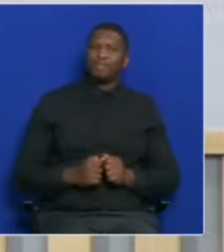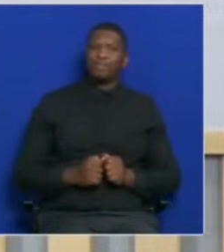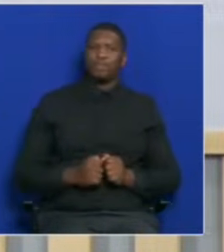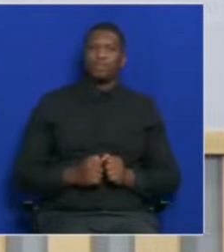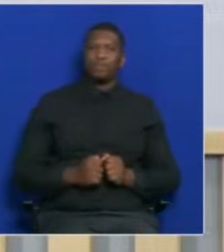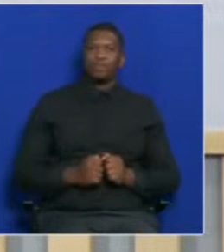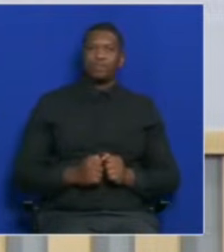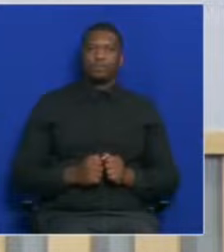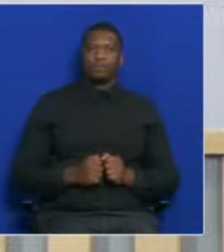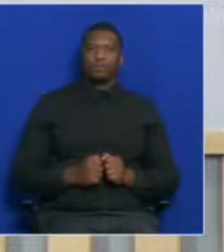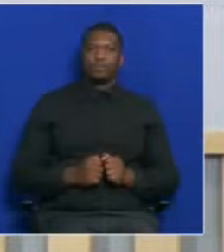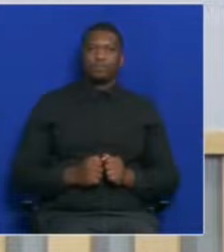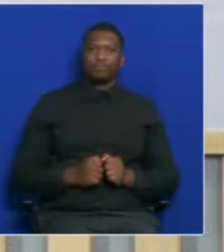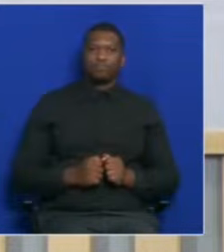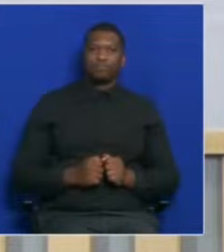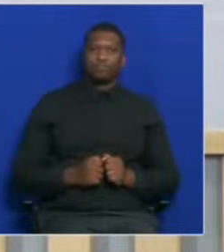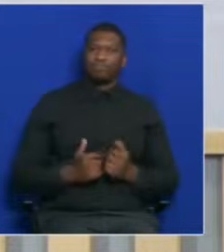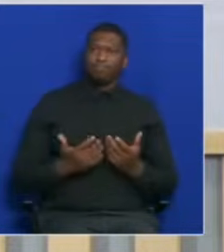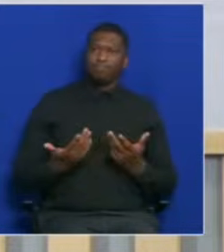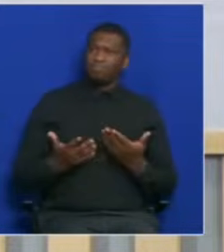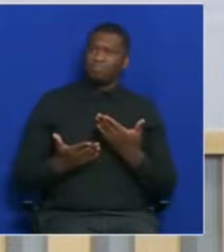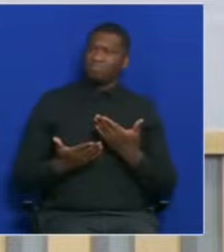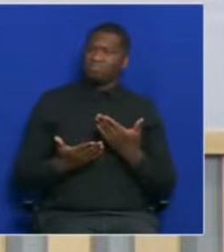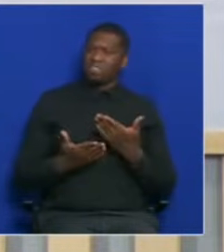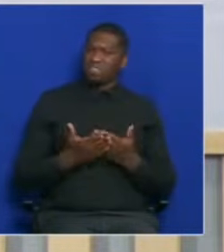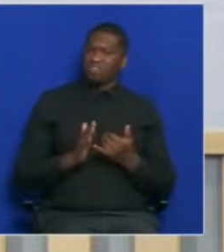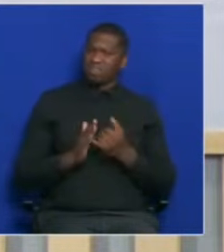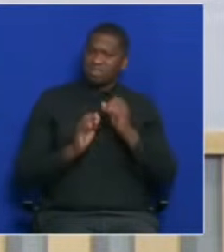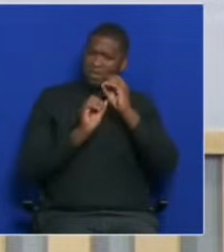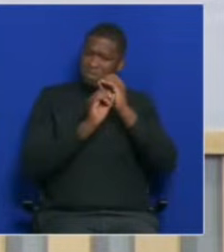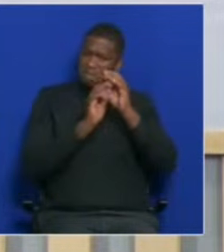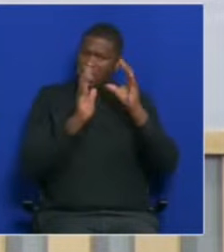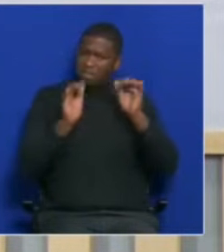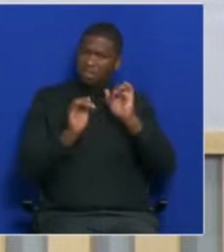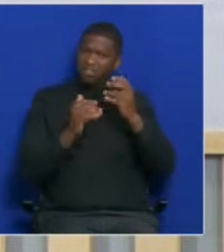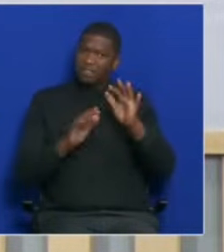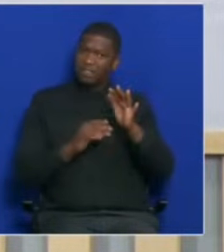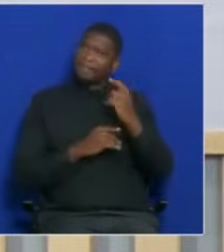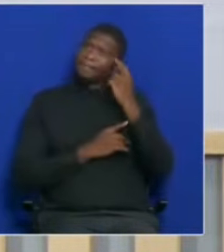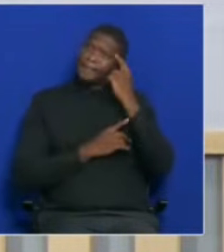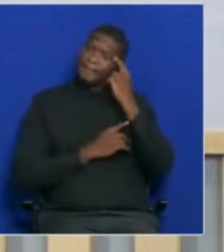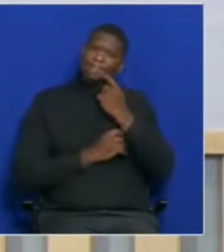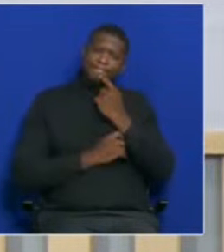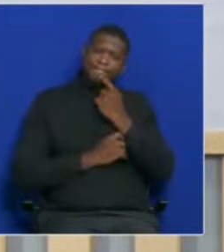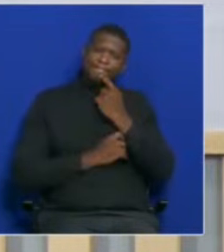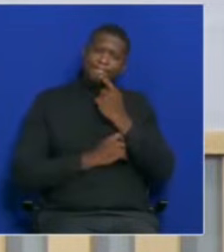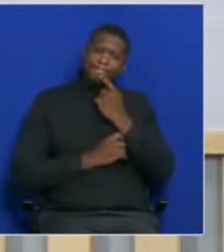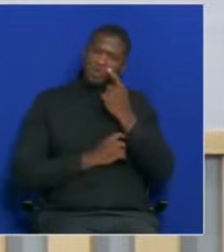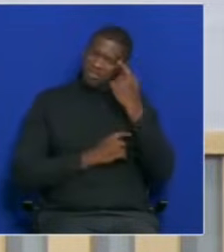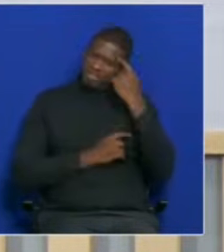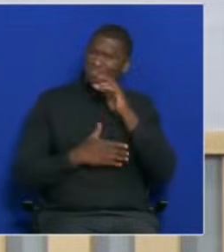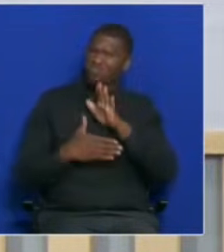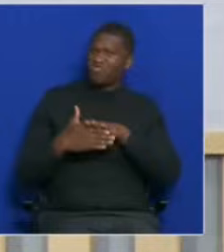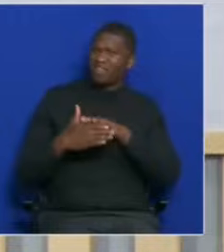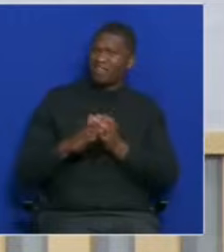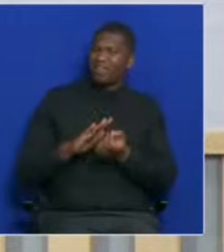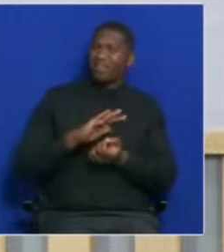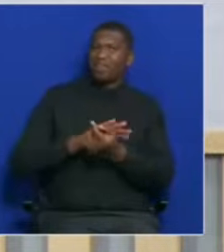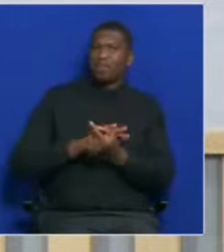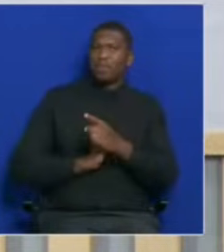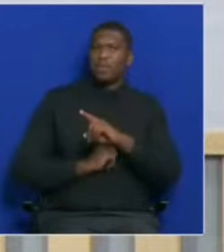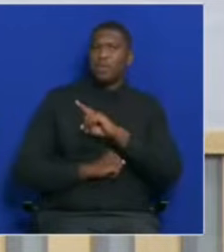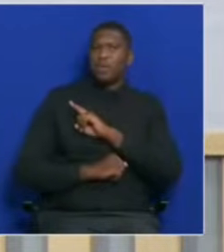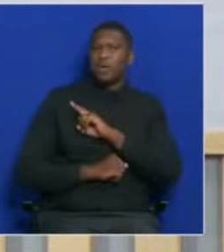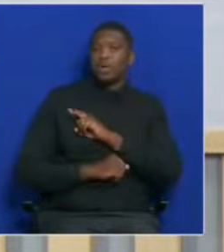I can only imagine that you've thought about this and you may know a reason why this is being done, particularly given the